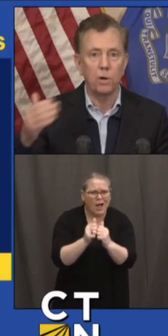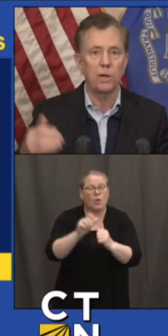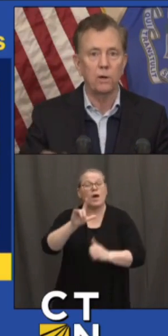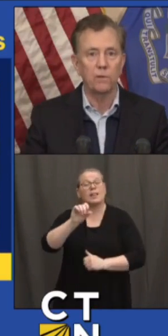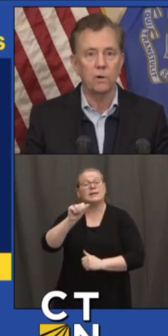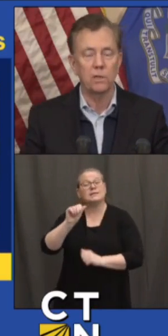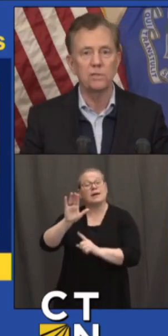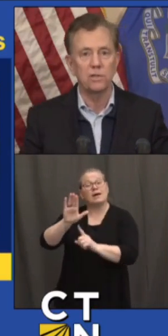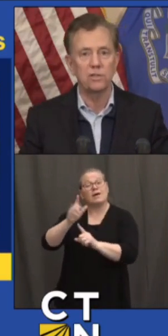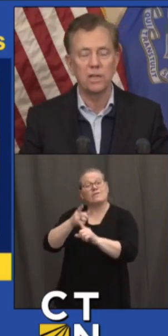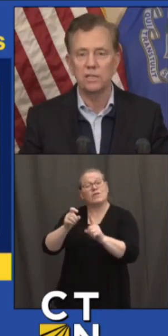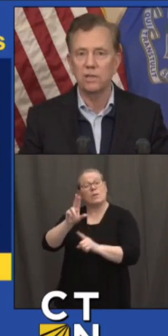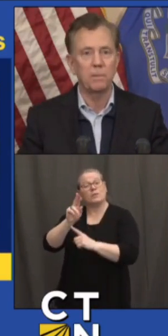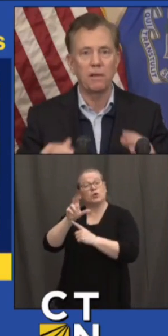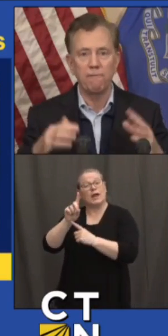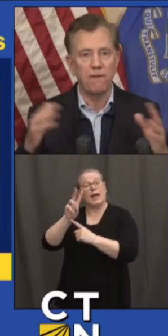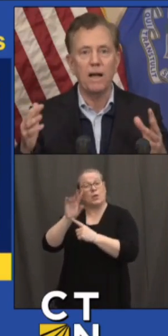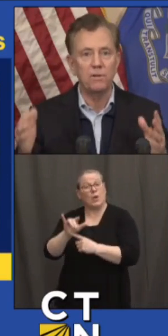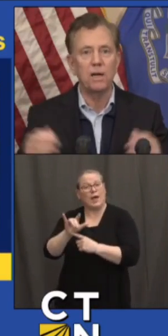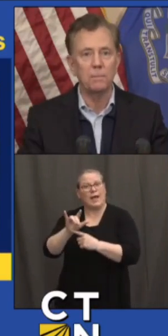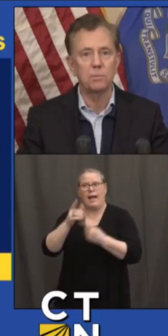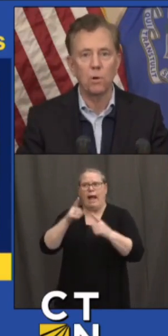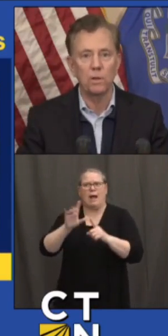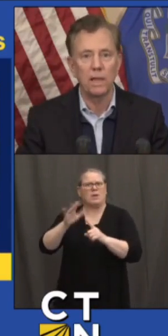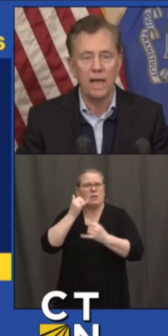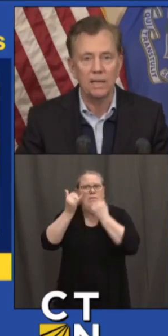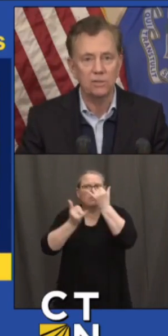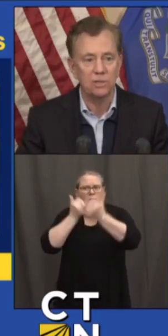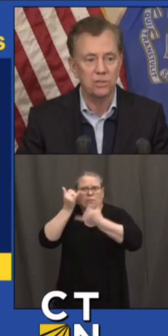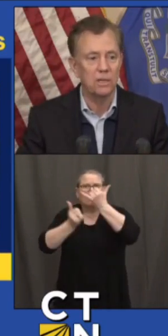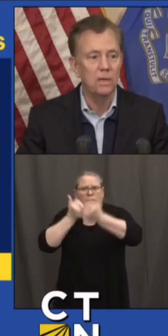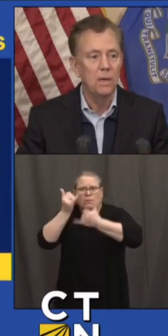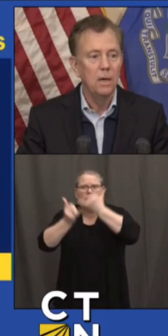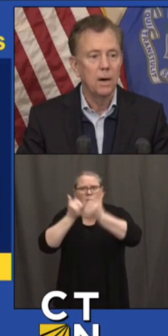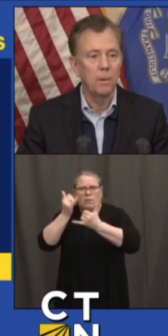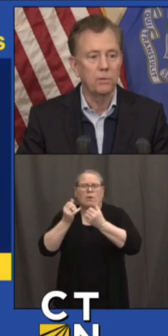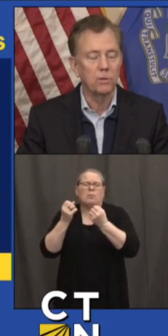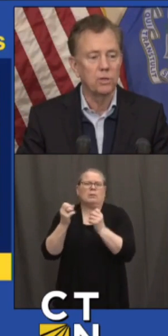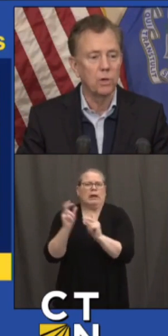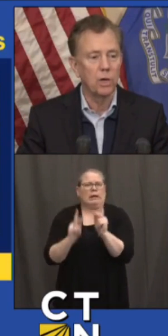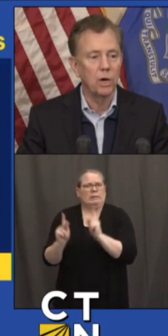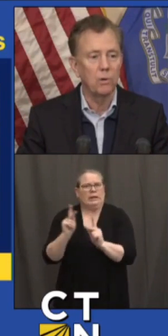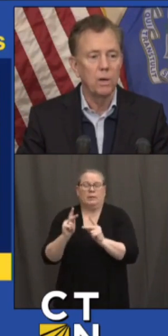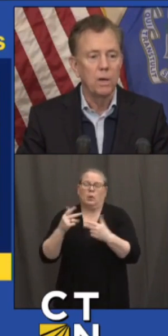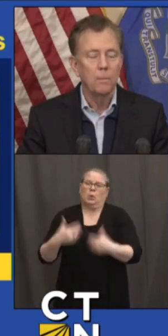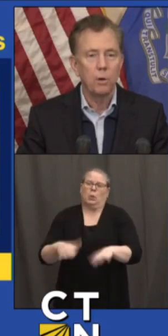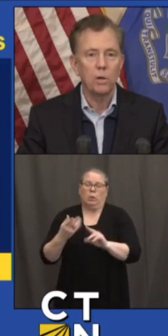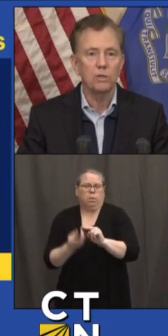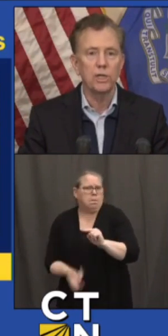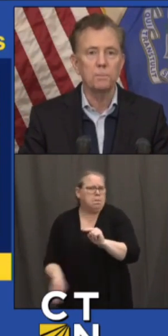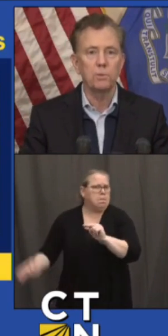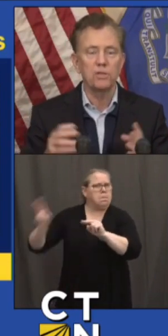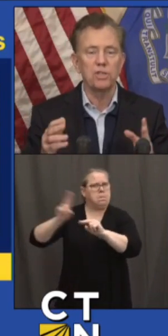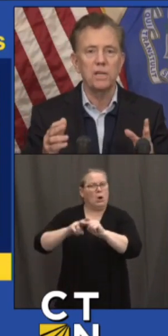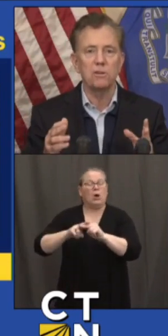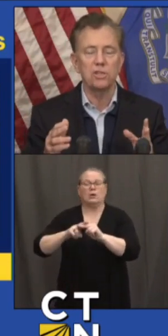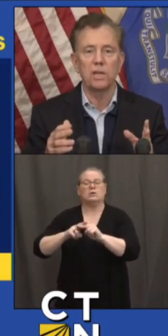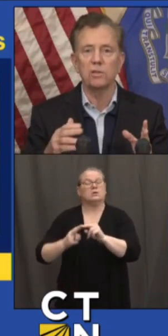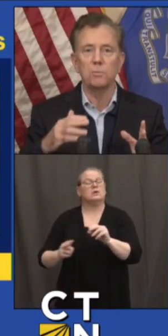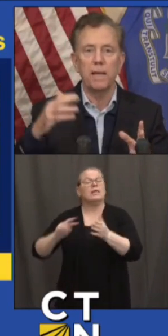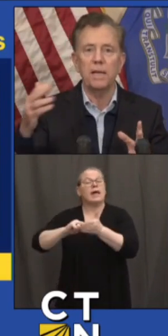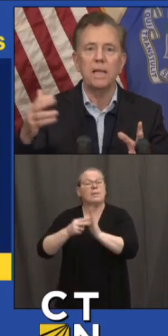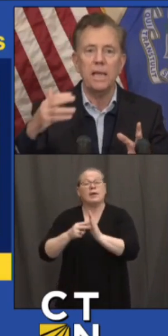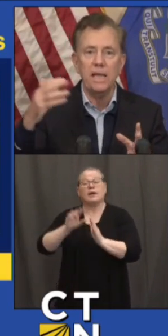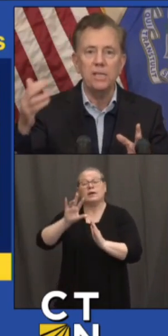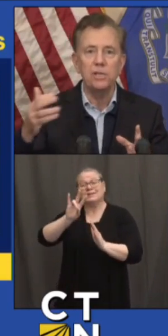lines are burning off the hook. Lisa said it's something like 5 times more than they had just a month or 2 ago. Partnerships with the senior